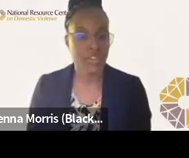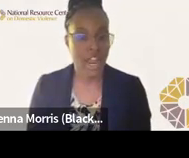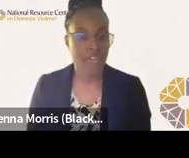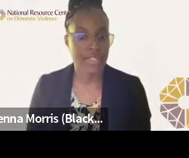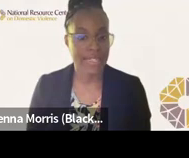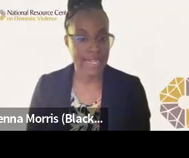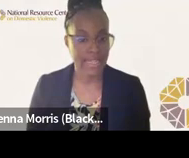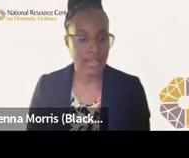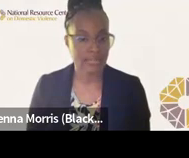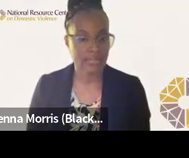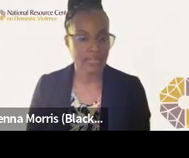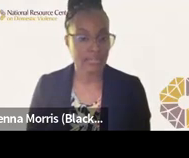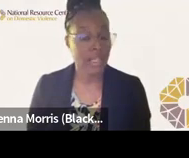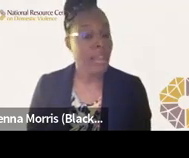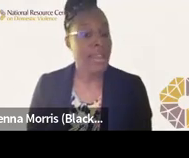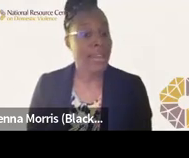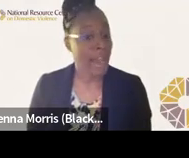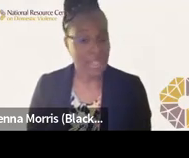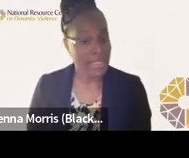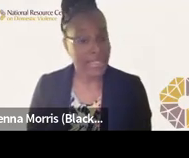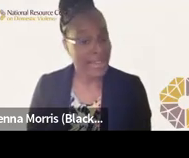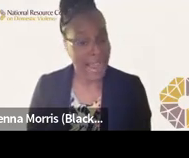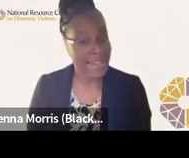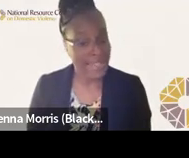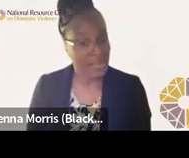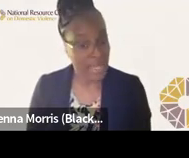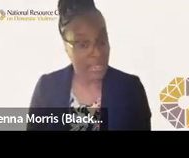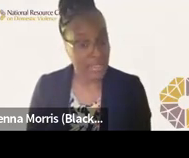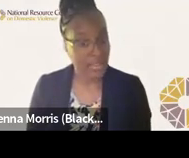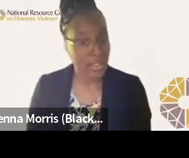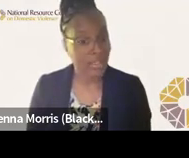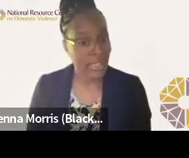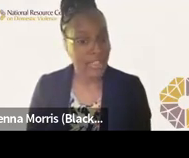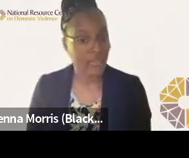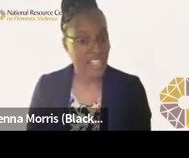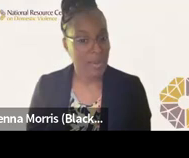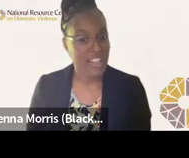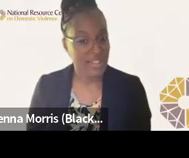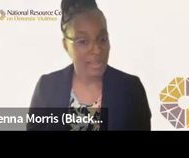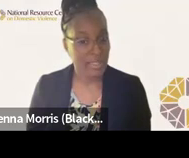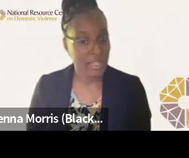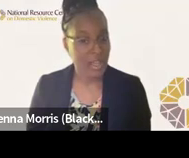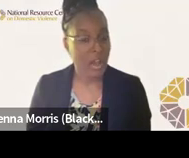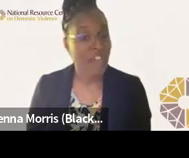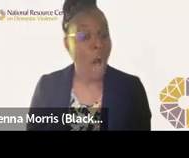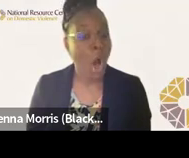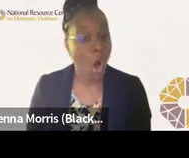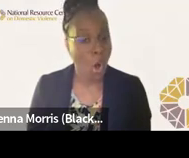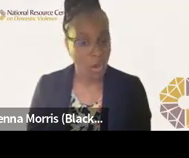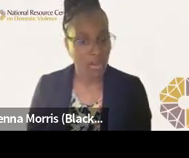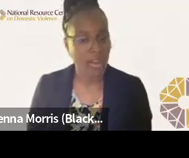these survivors' needs. Now, this does not dismiss the collective responsibility